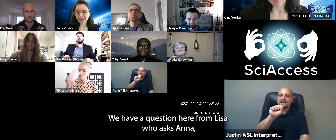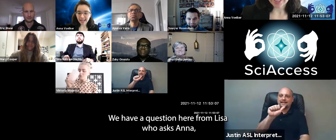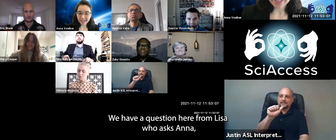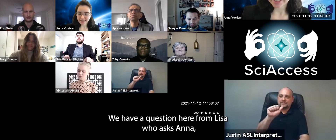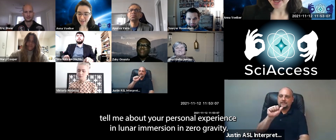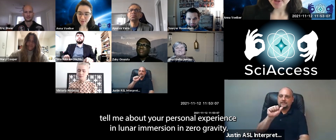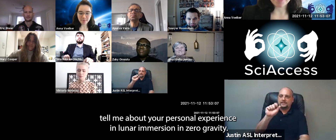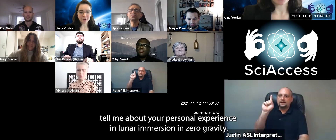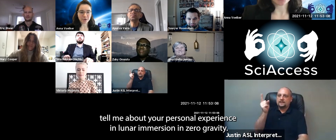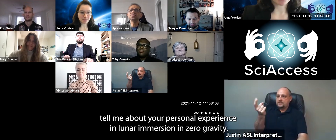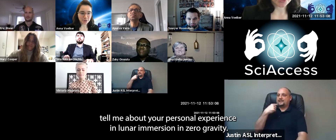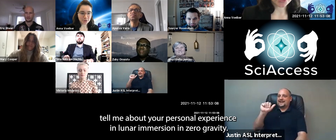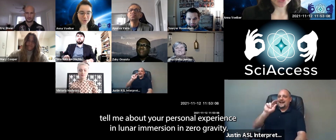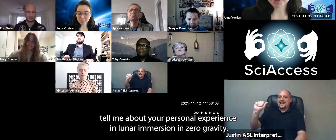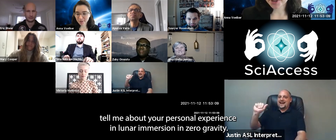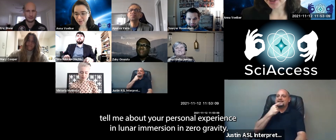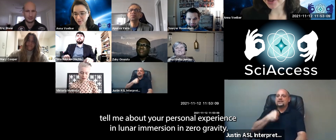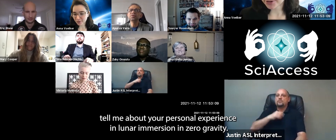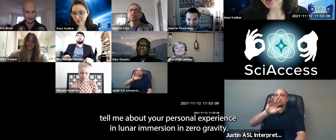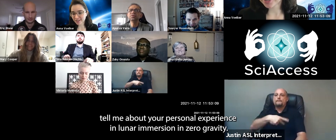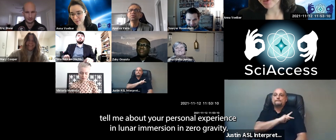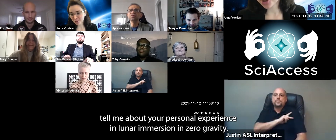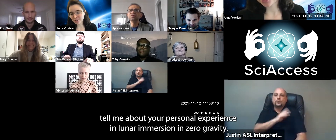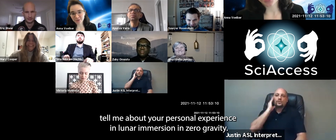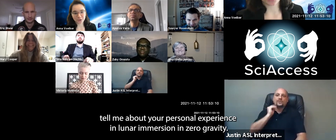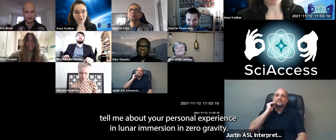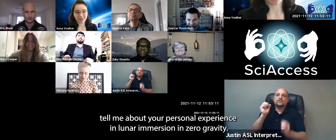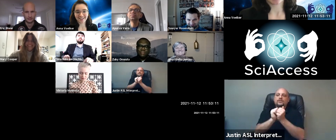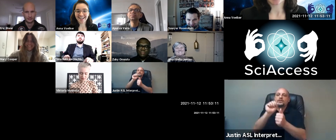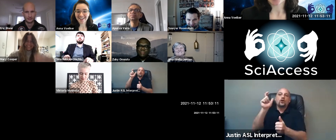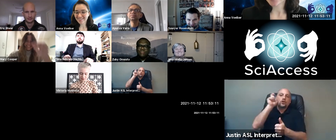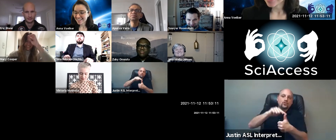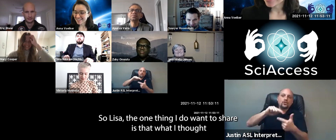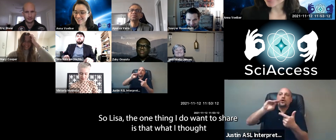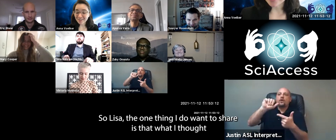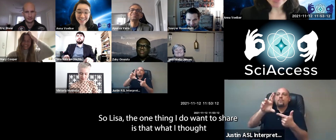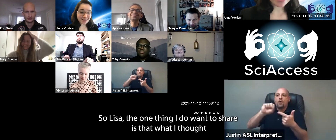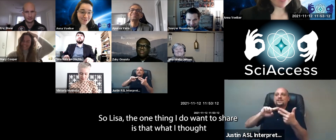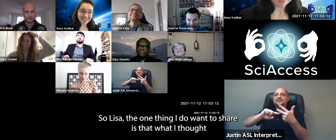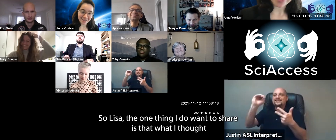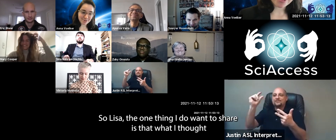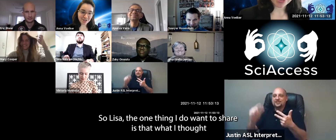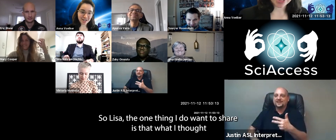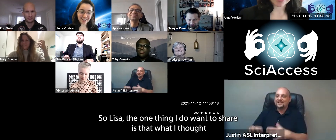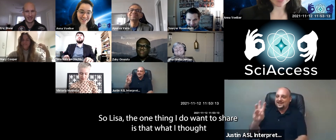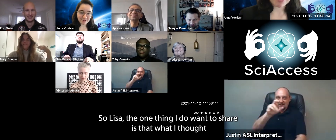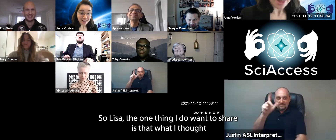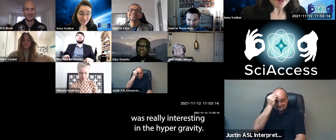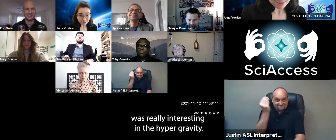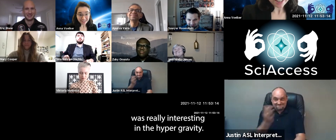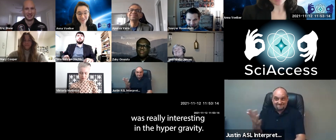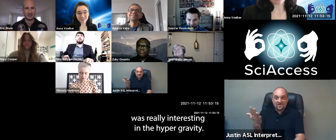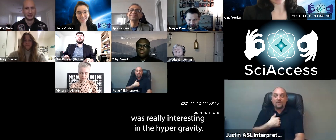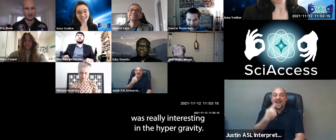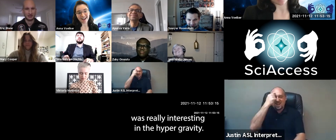asks, Anna, tell me about your personal experience in lunar immersion in zero gravity. So Lisa, the one thing I do want to share is that what I thought